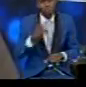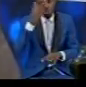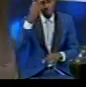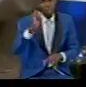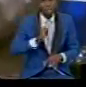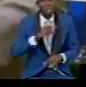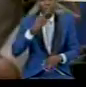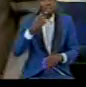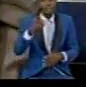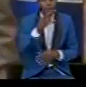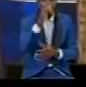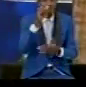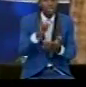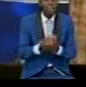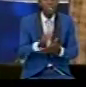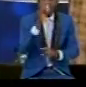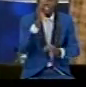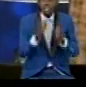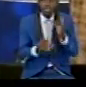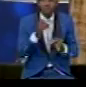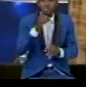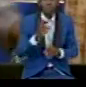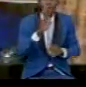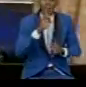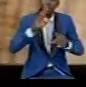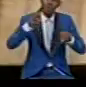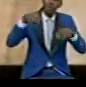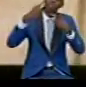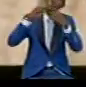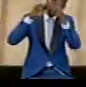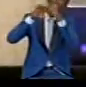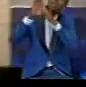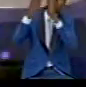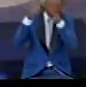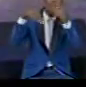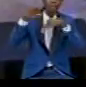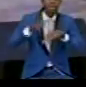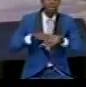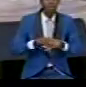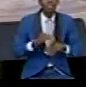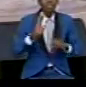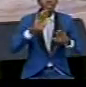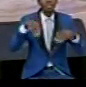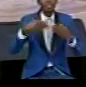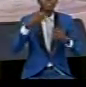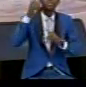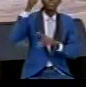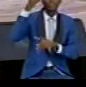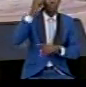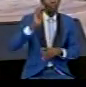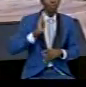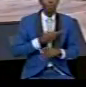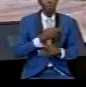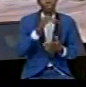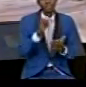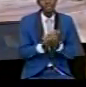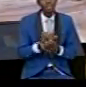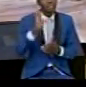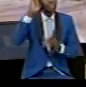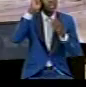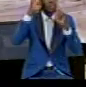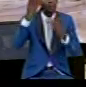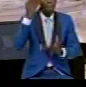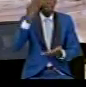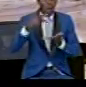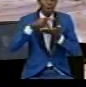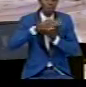you that if you are going to get to heaven, he gave himself for us that he might purify